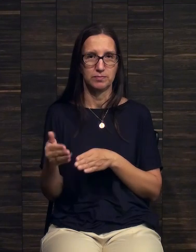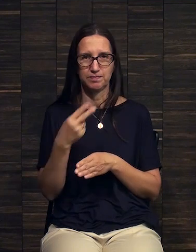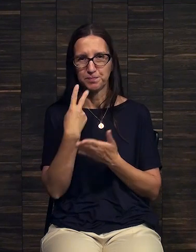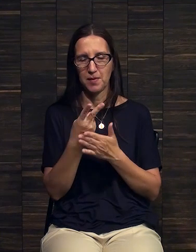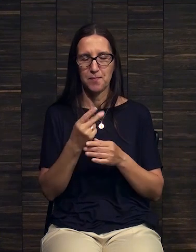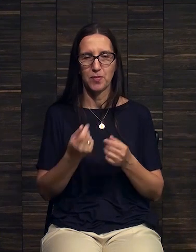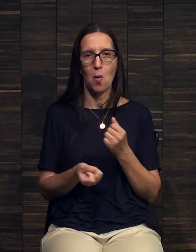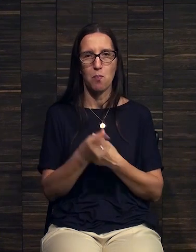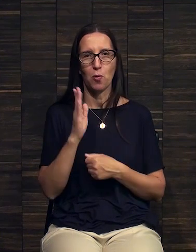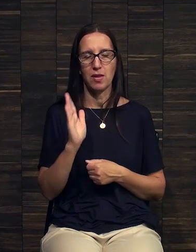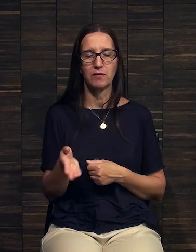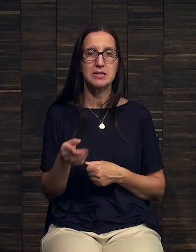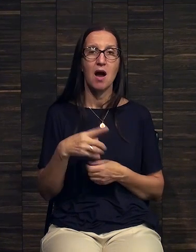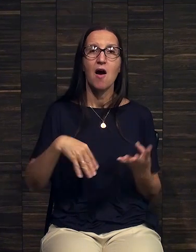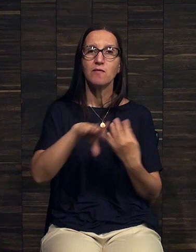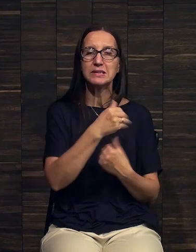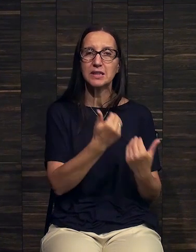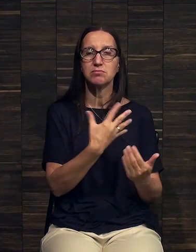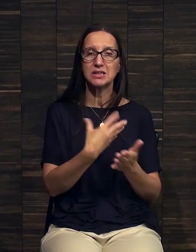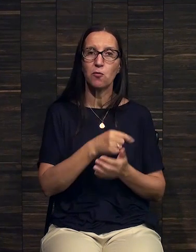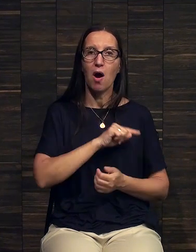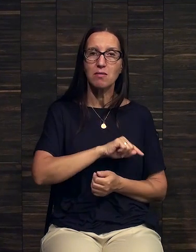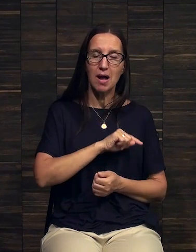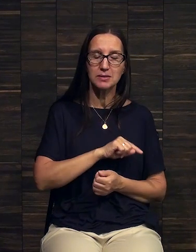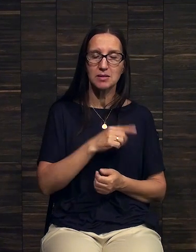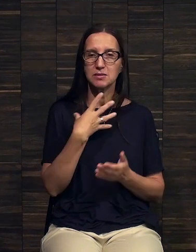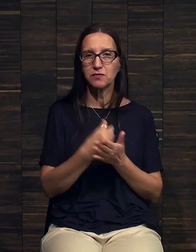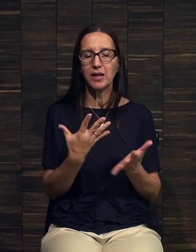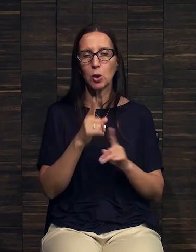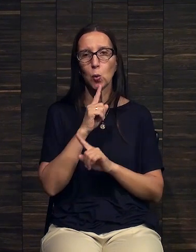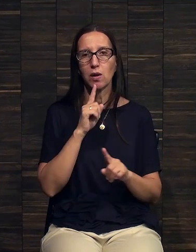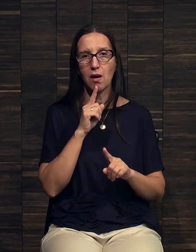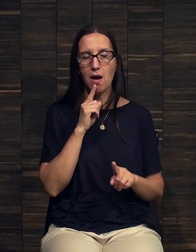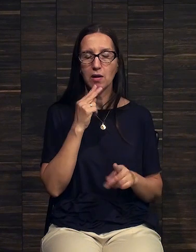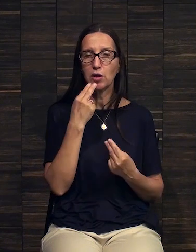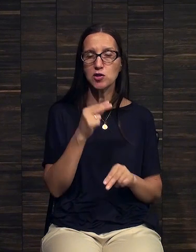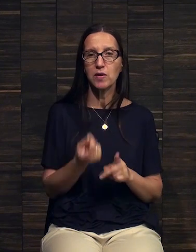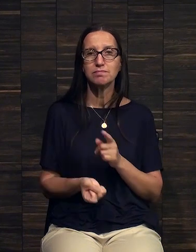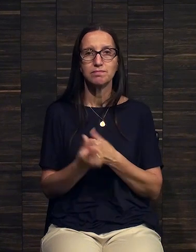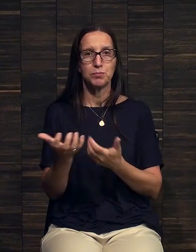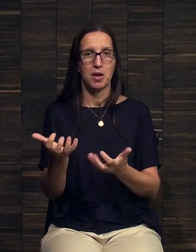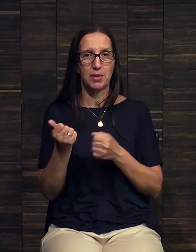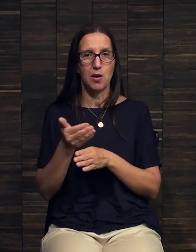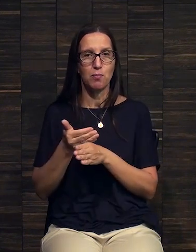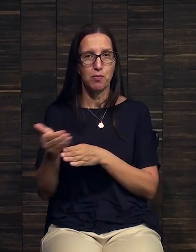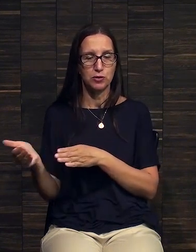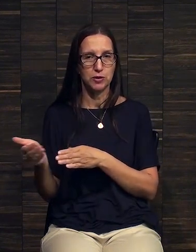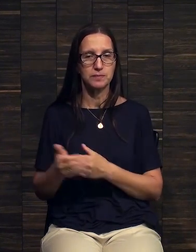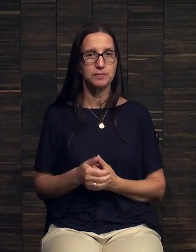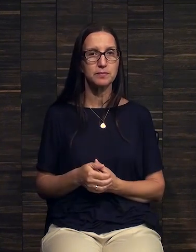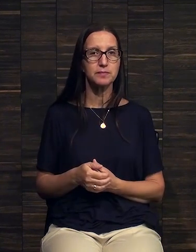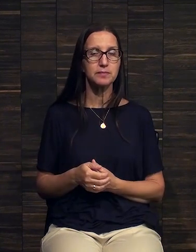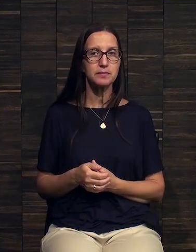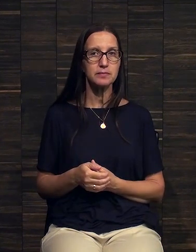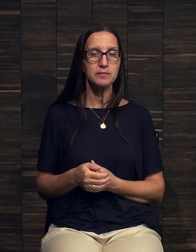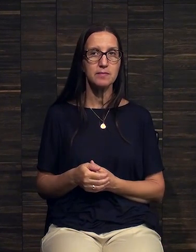we will see it more. All these characters, their unique features, they acquired them later.